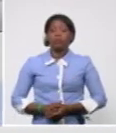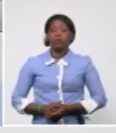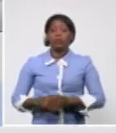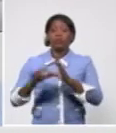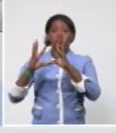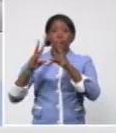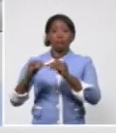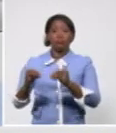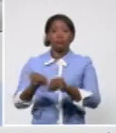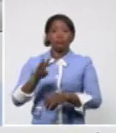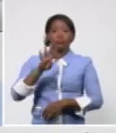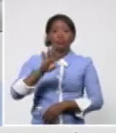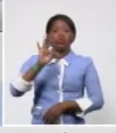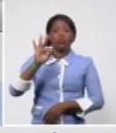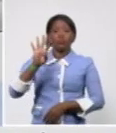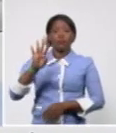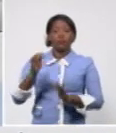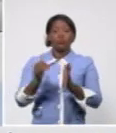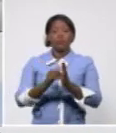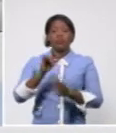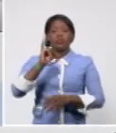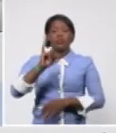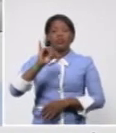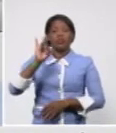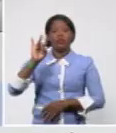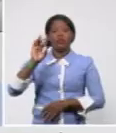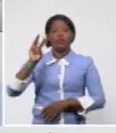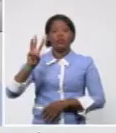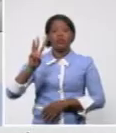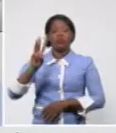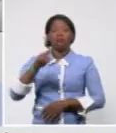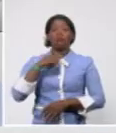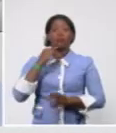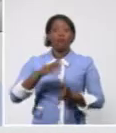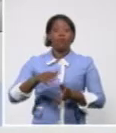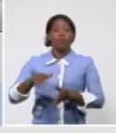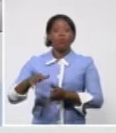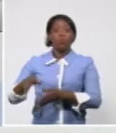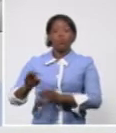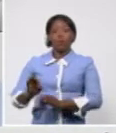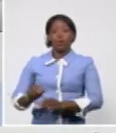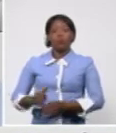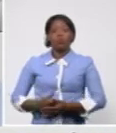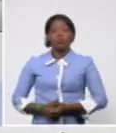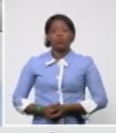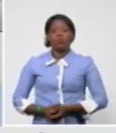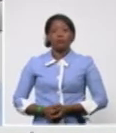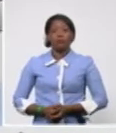3,505 people died of the virus in the region yesterday, for a death toll of